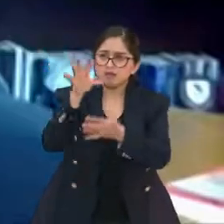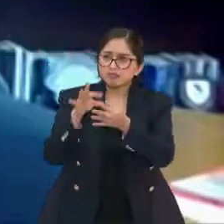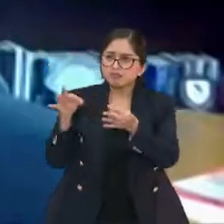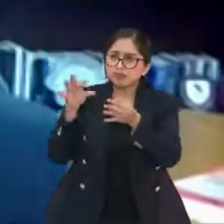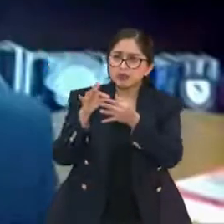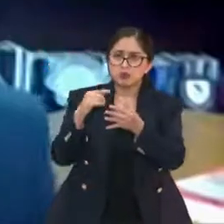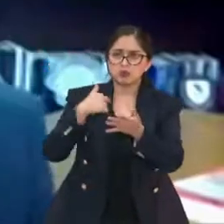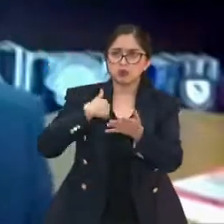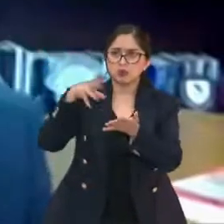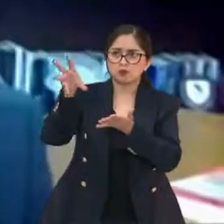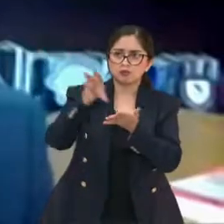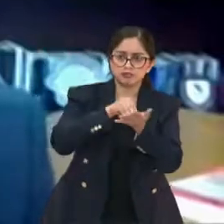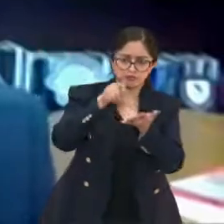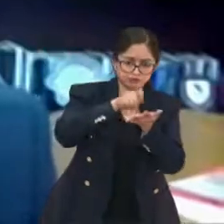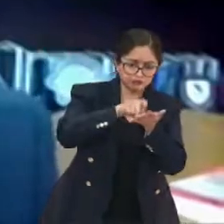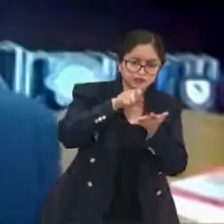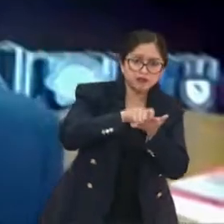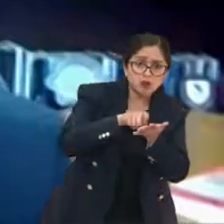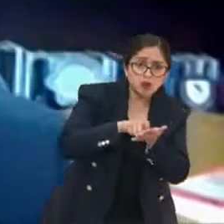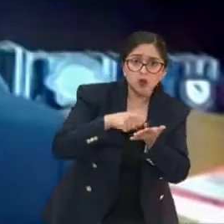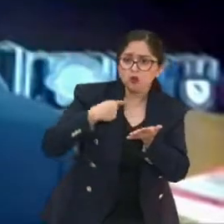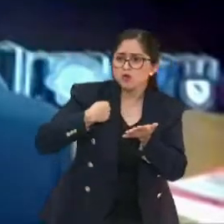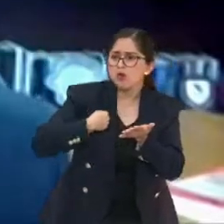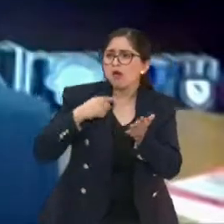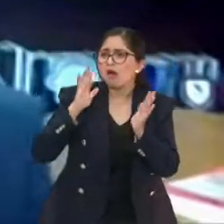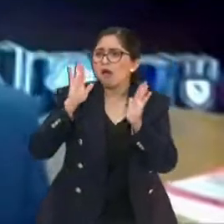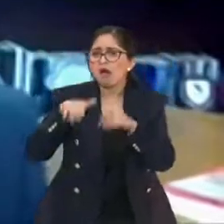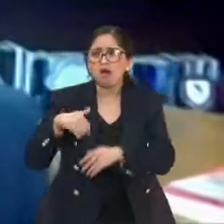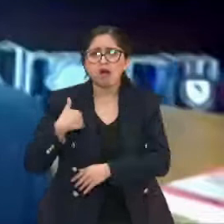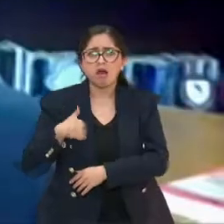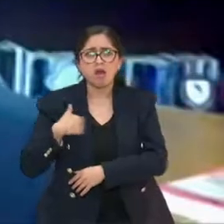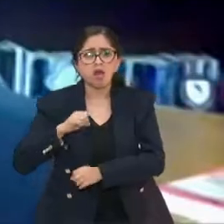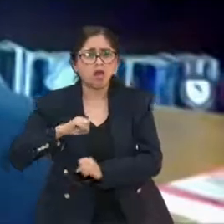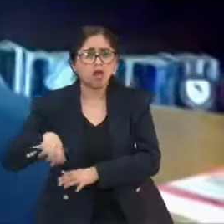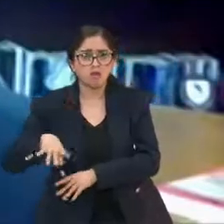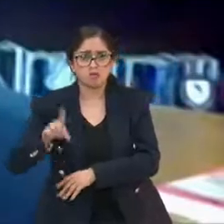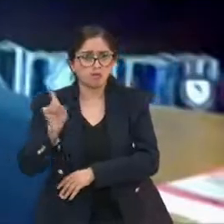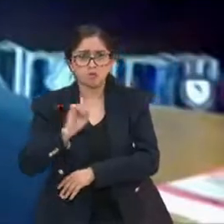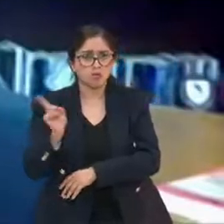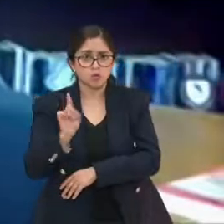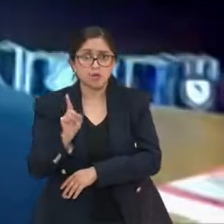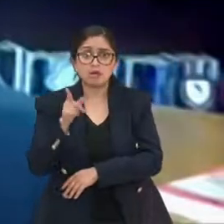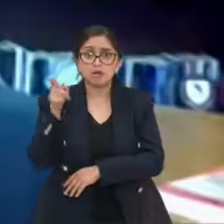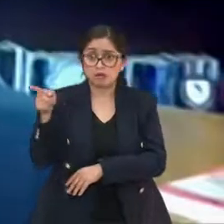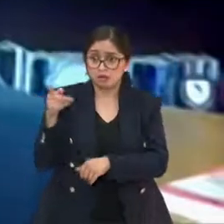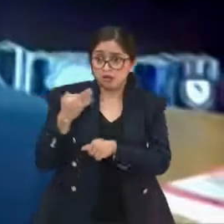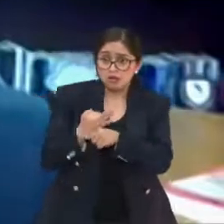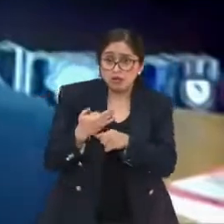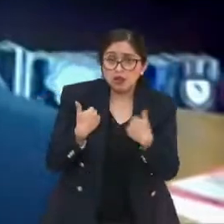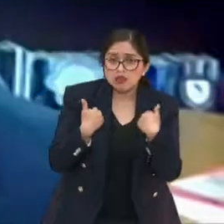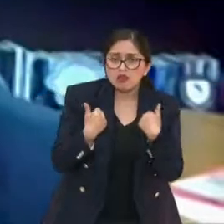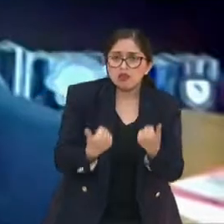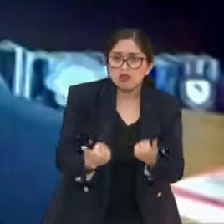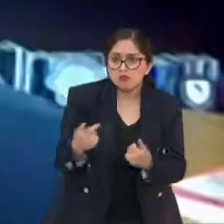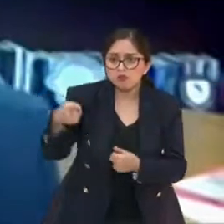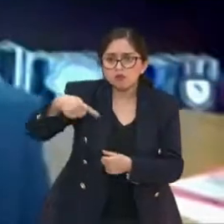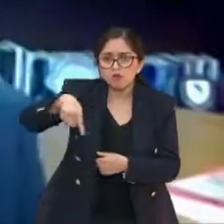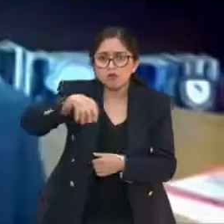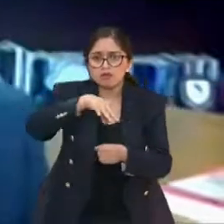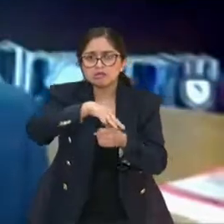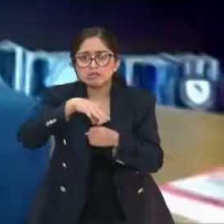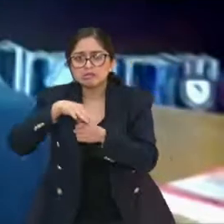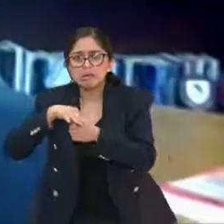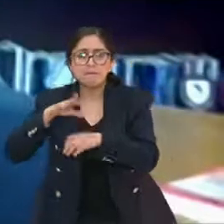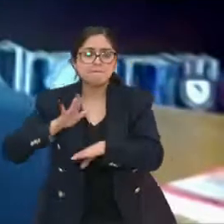because actually, yes, we have to use what we have learned. And yes, these were the most